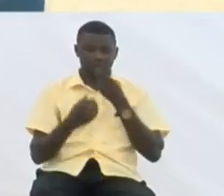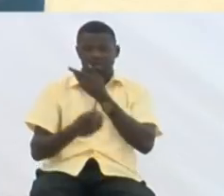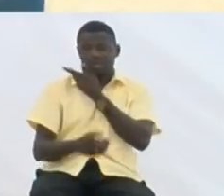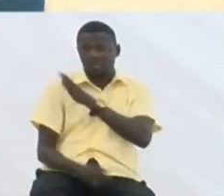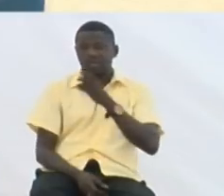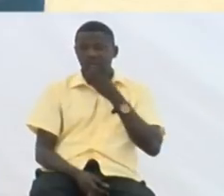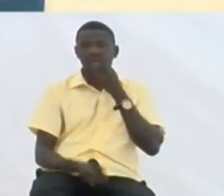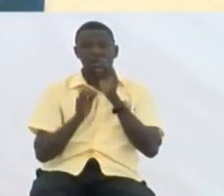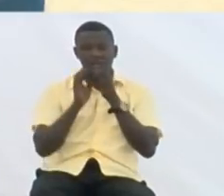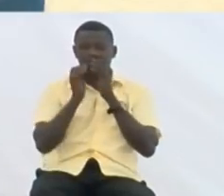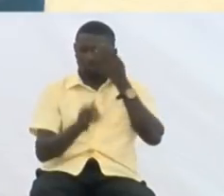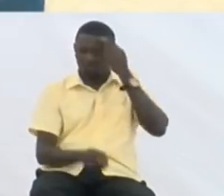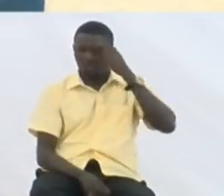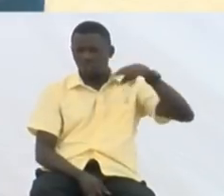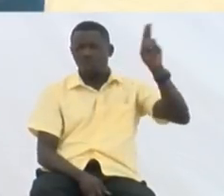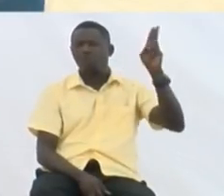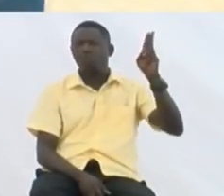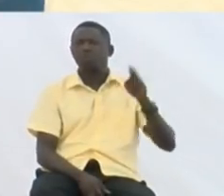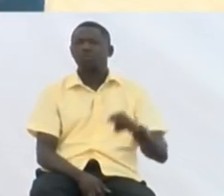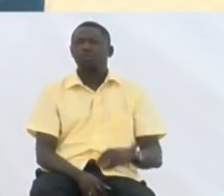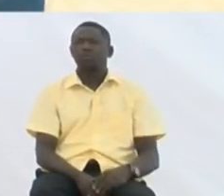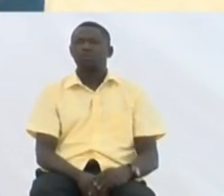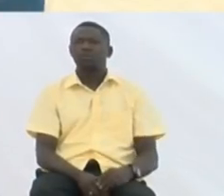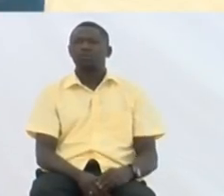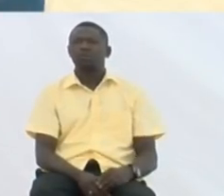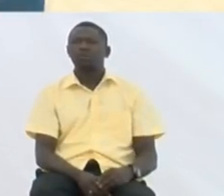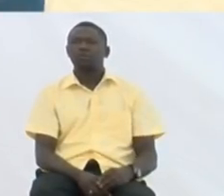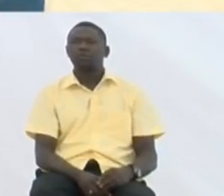released us and asked us to go.